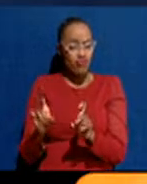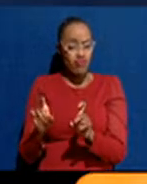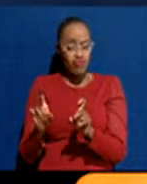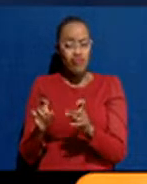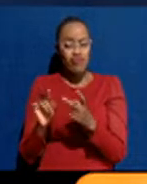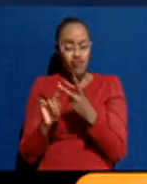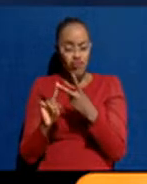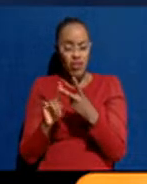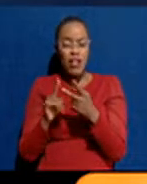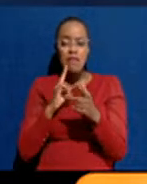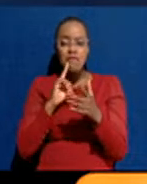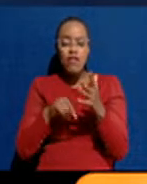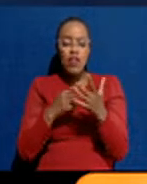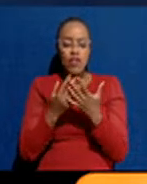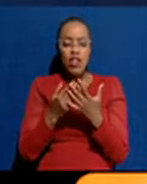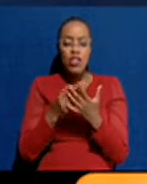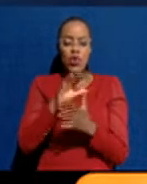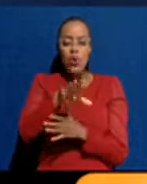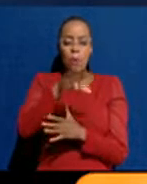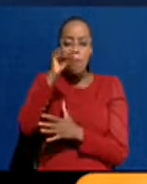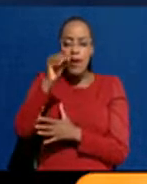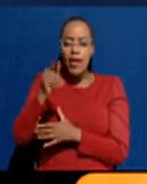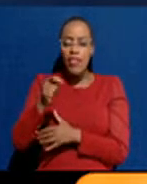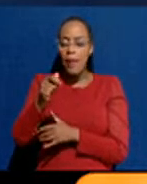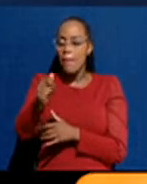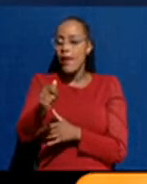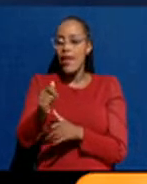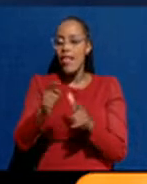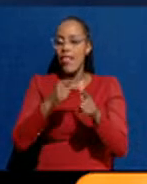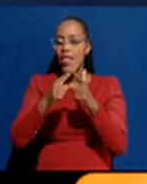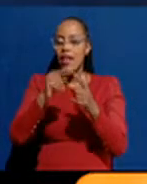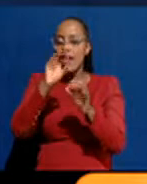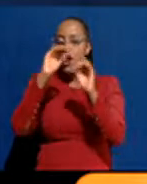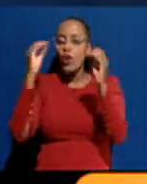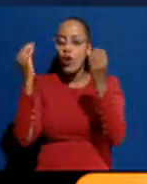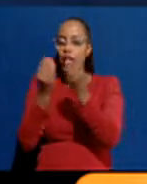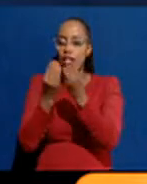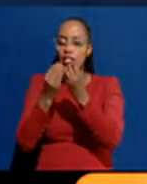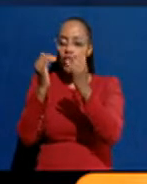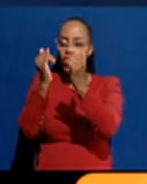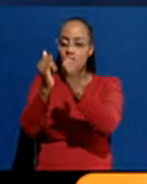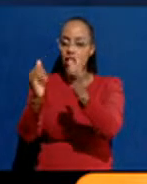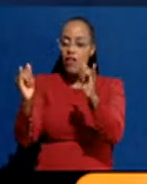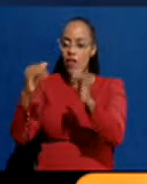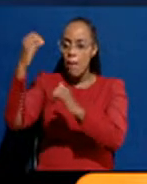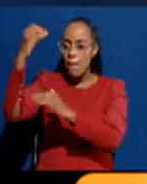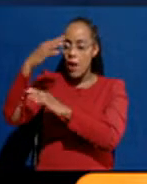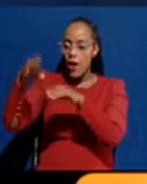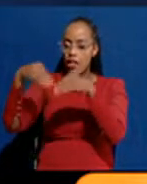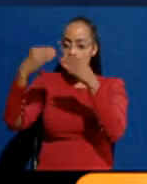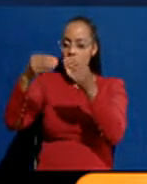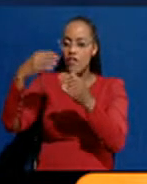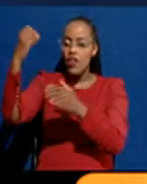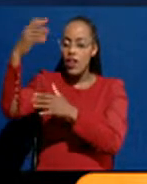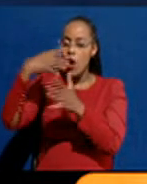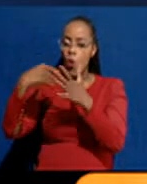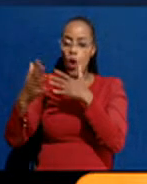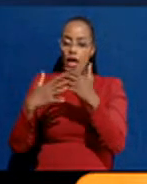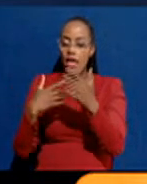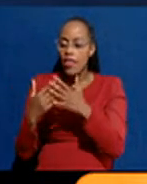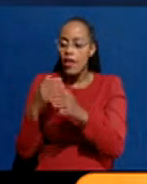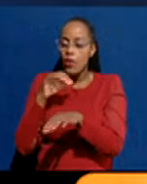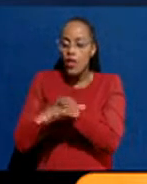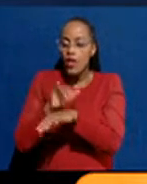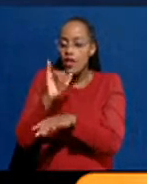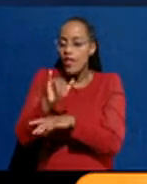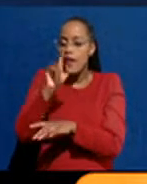say that take or pay, meaning once a certain organization, which is an independent power producer, has given you power, even if you don't take it, you have to